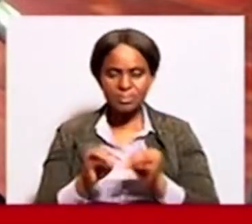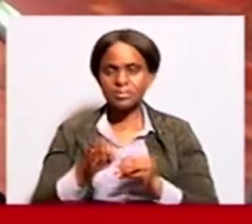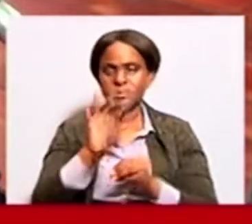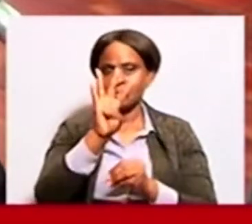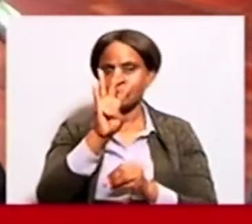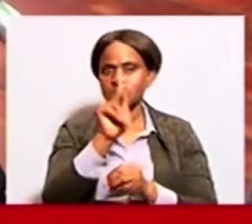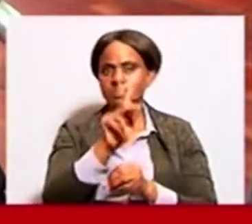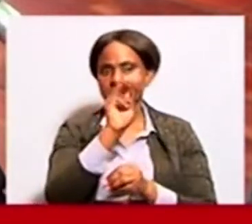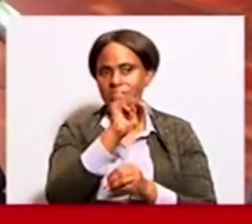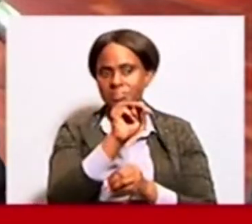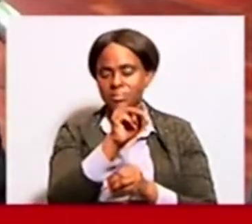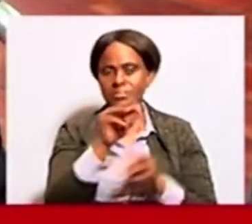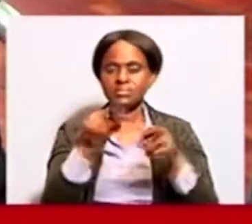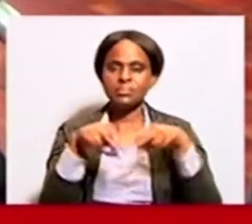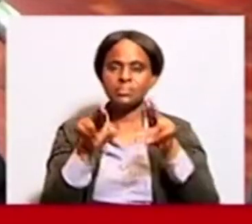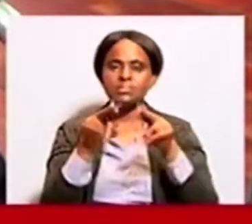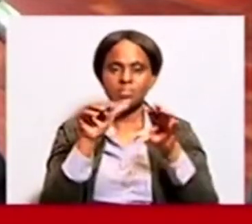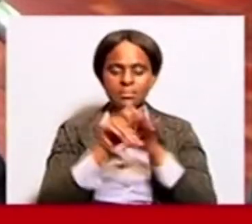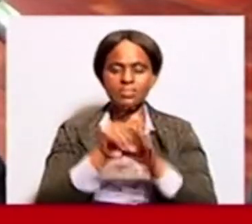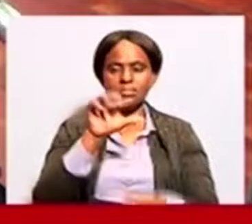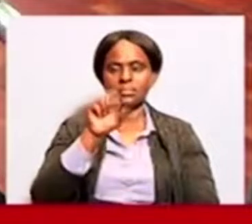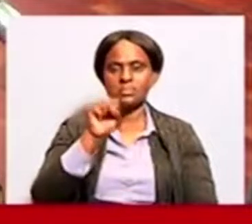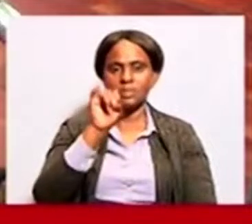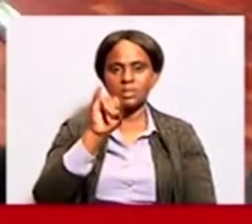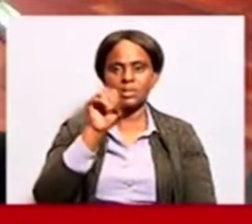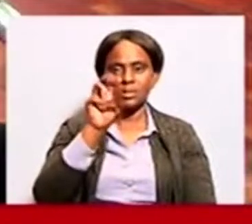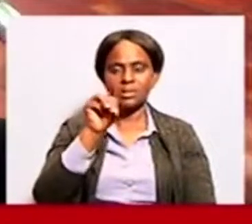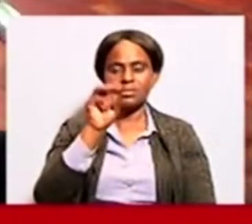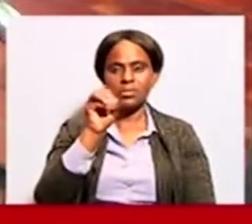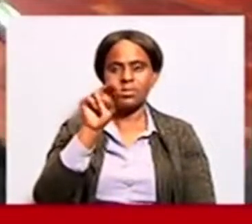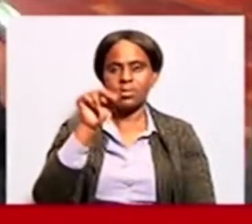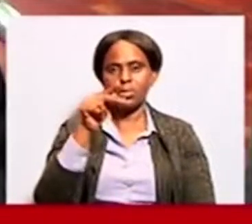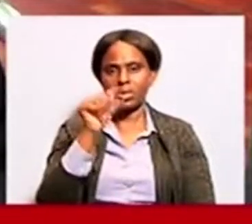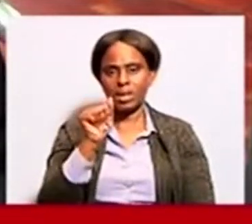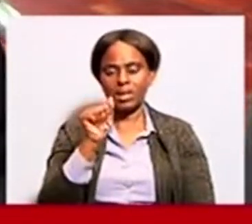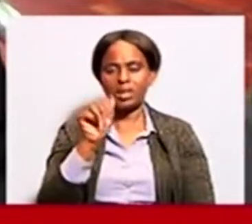4-kilometer road in Smonga Ward.